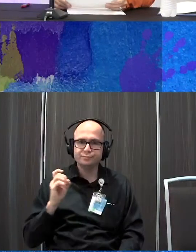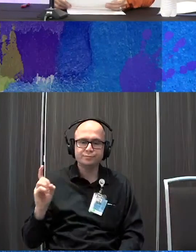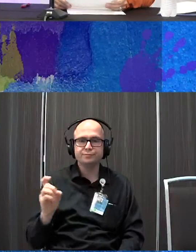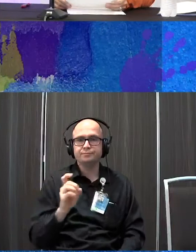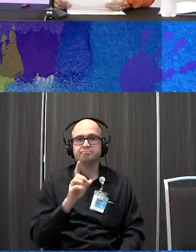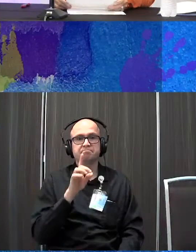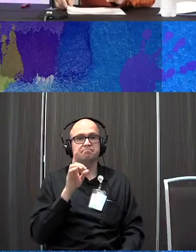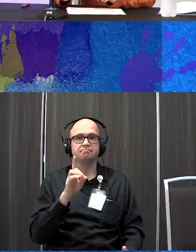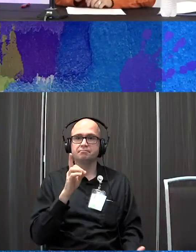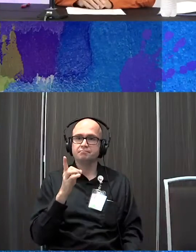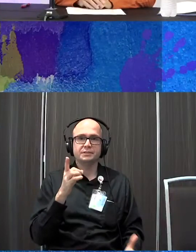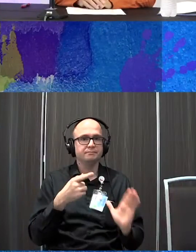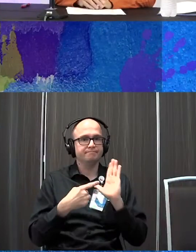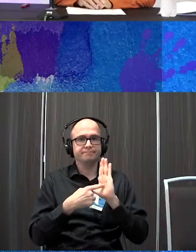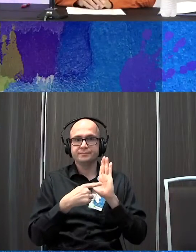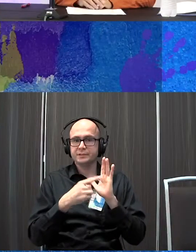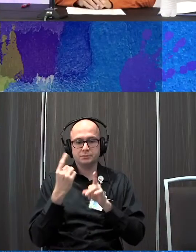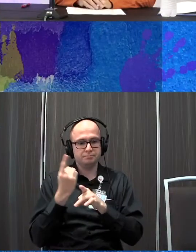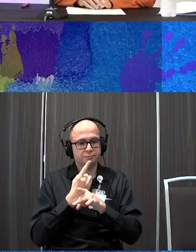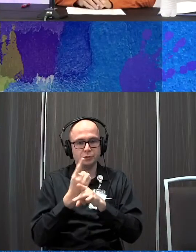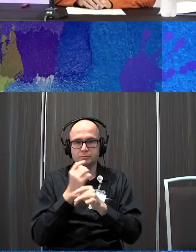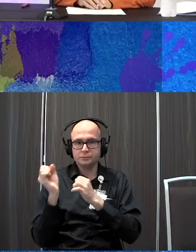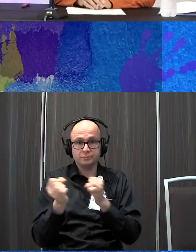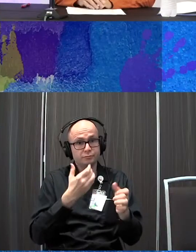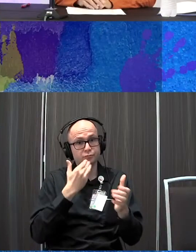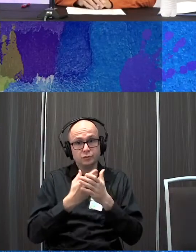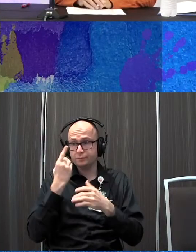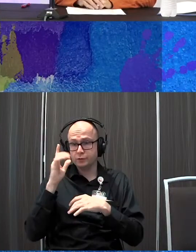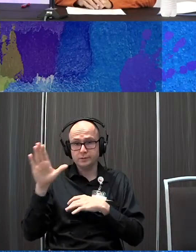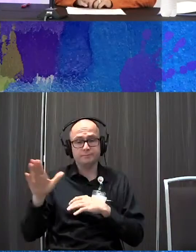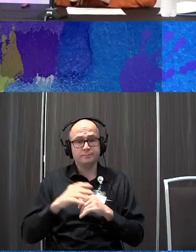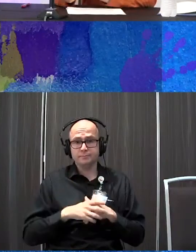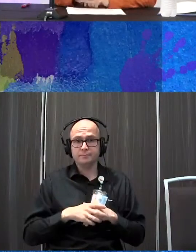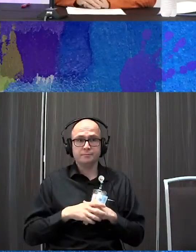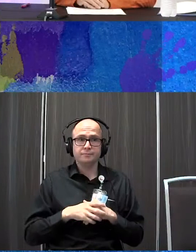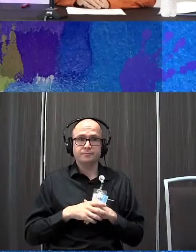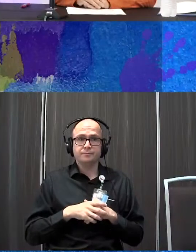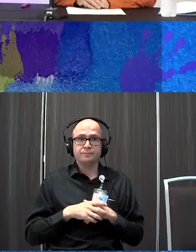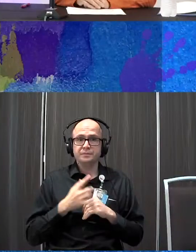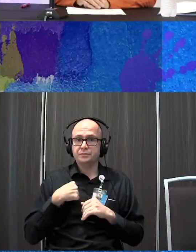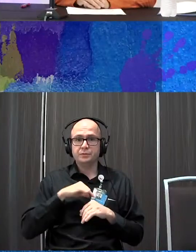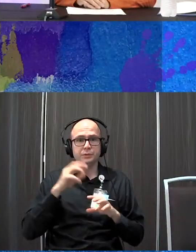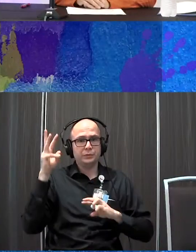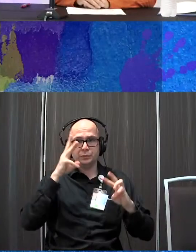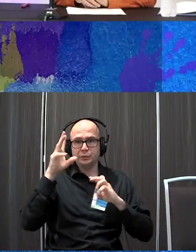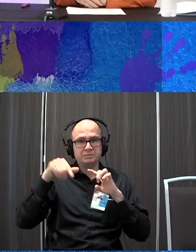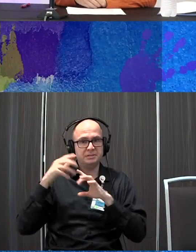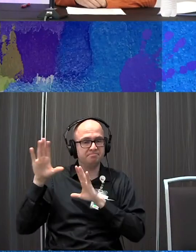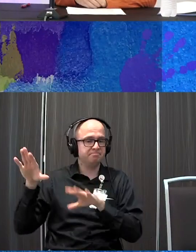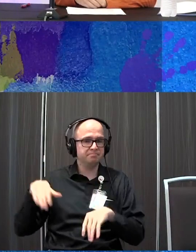but this is an acceptable strategy for us. It works really well for him, so we don't worry about that at all.